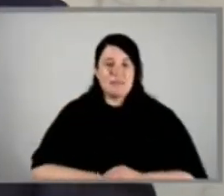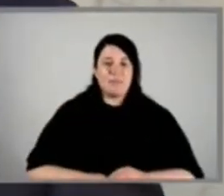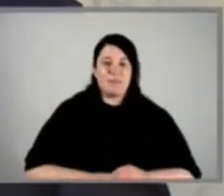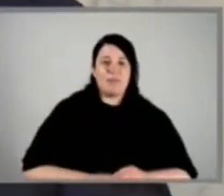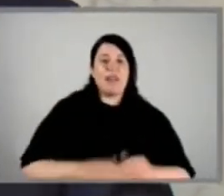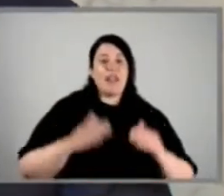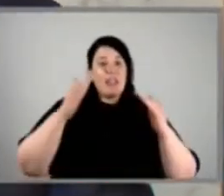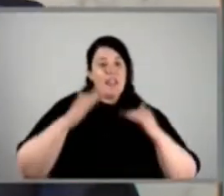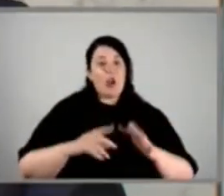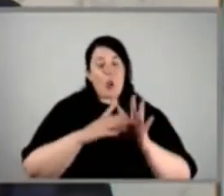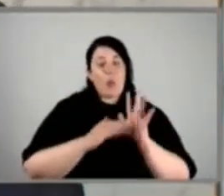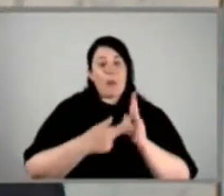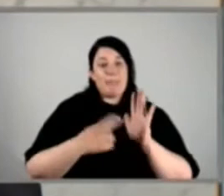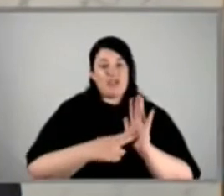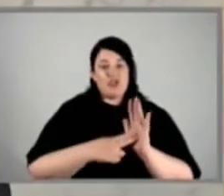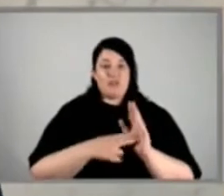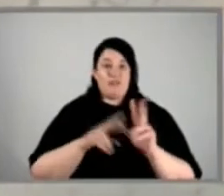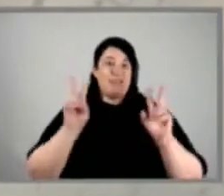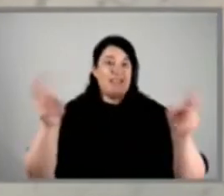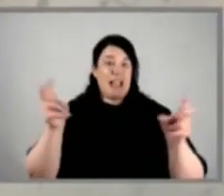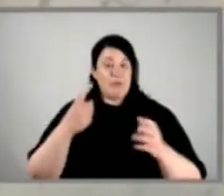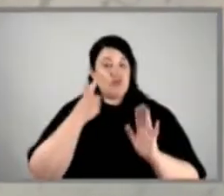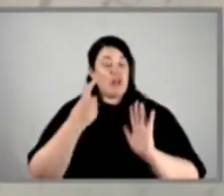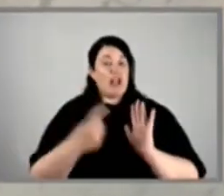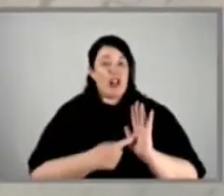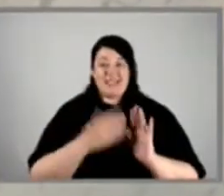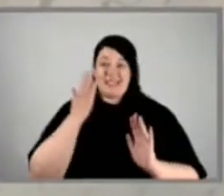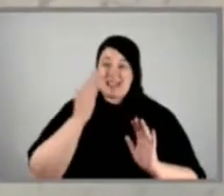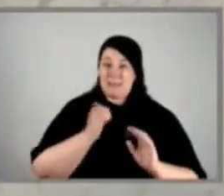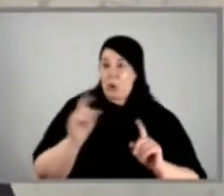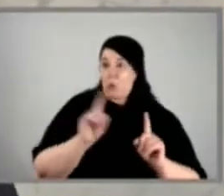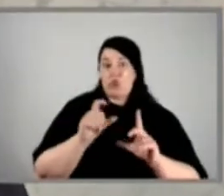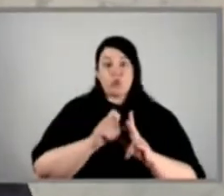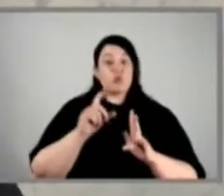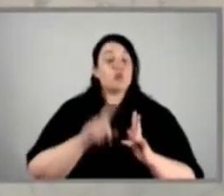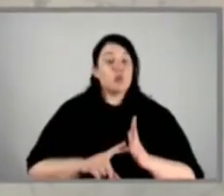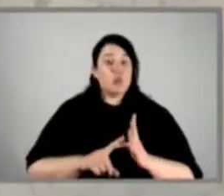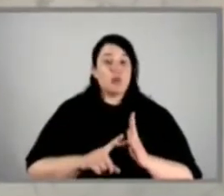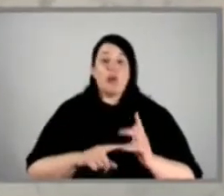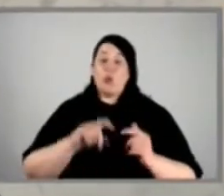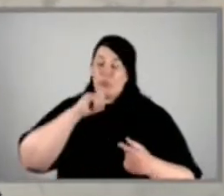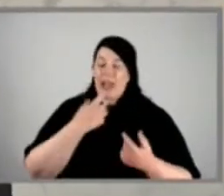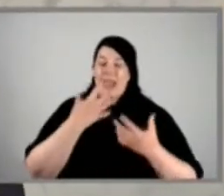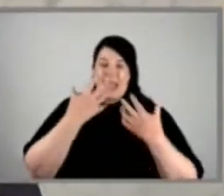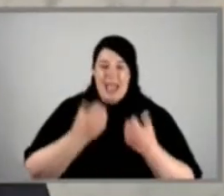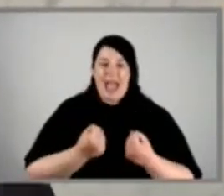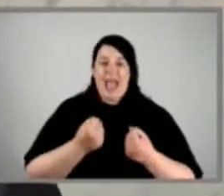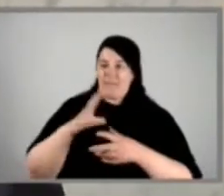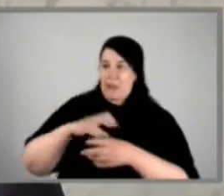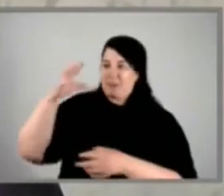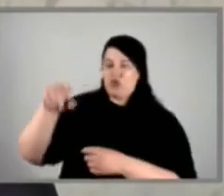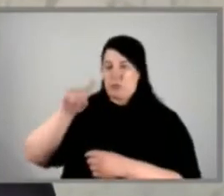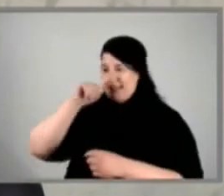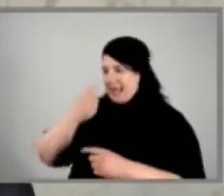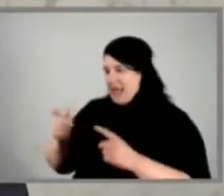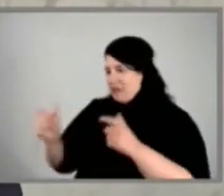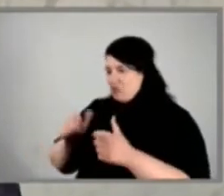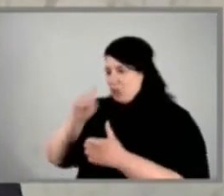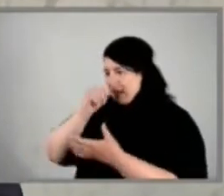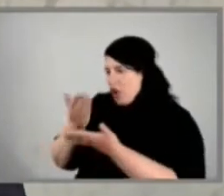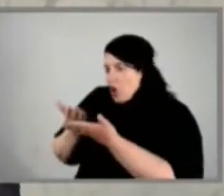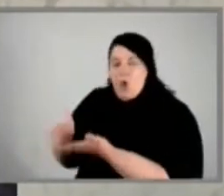statement recognises that it doesn't matter what you do, there will be sources of emissions that you can't zero out, and you